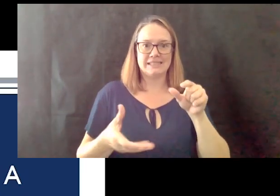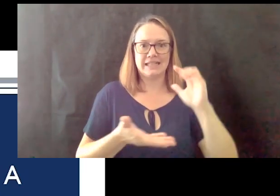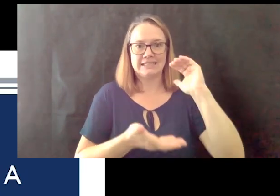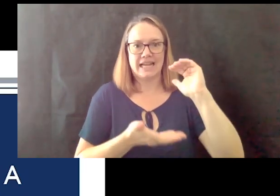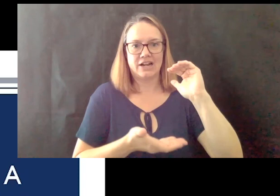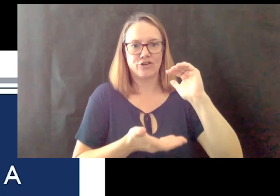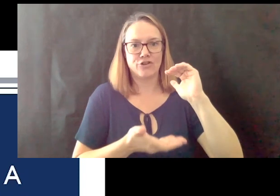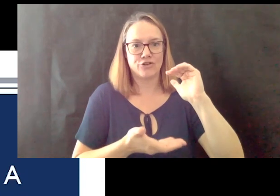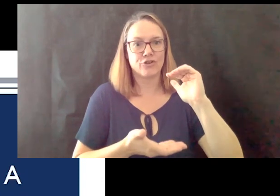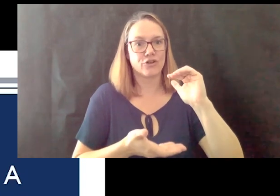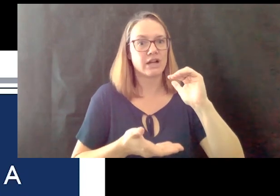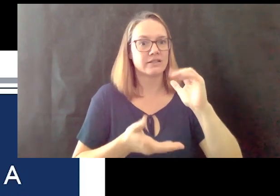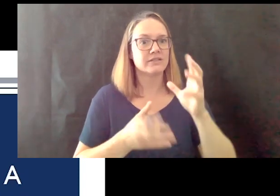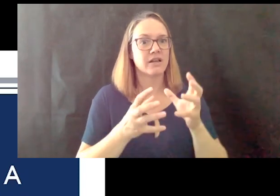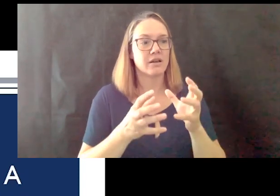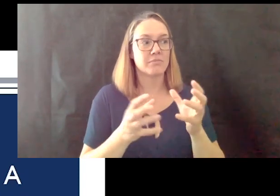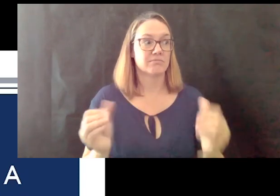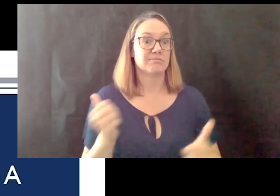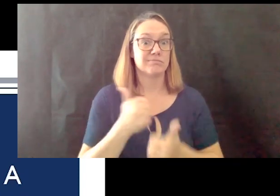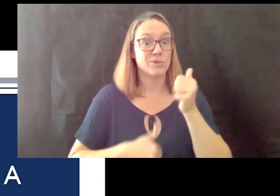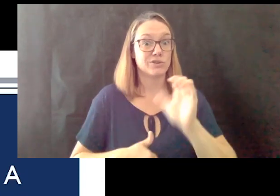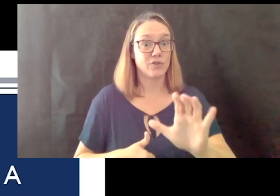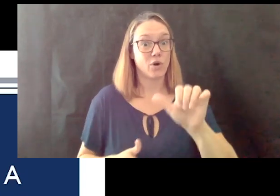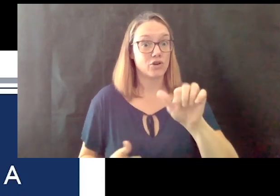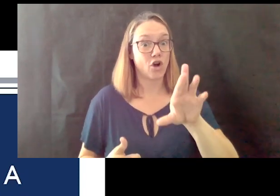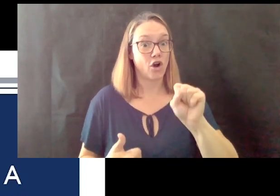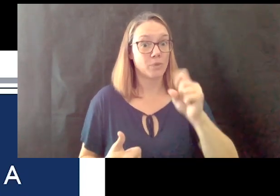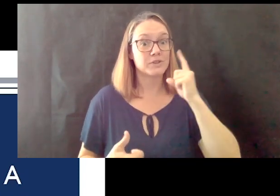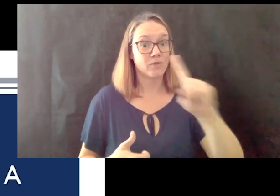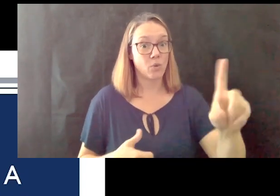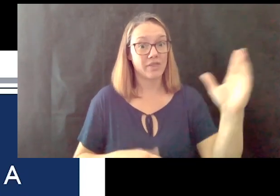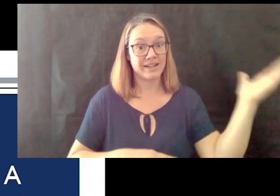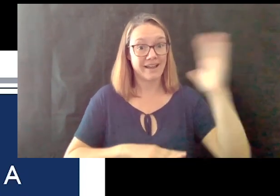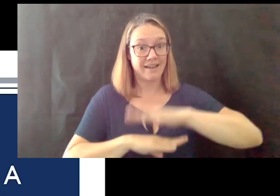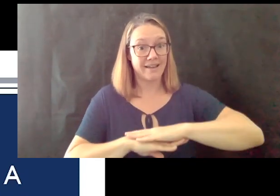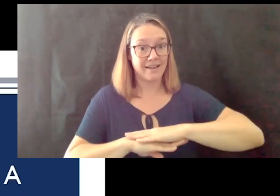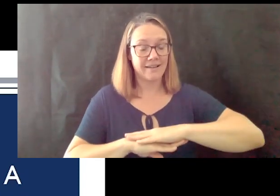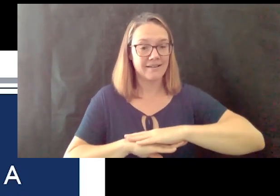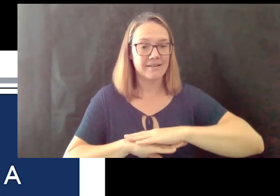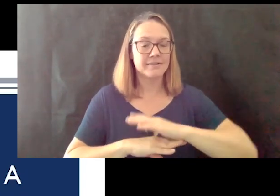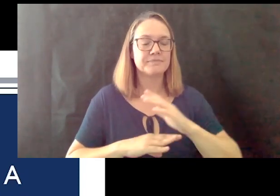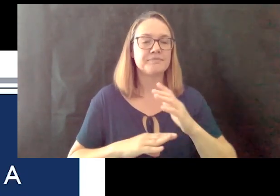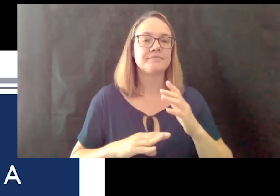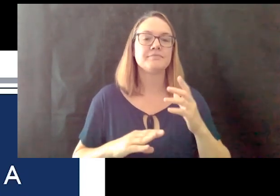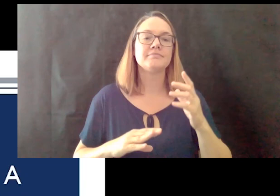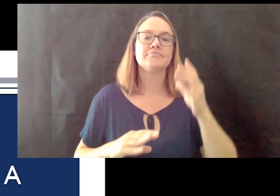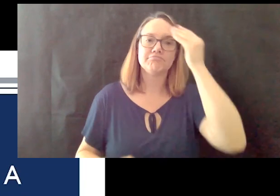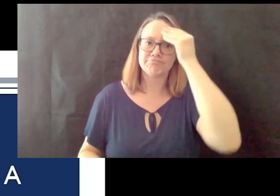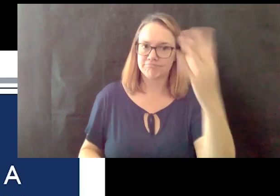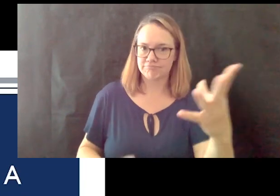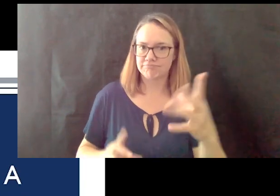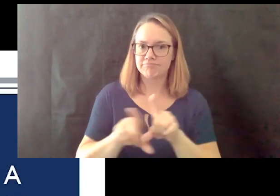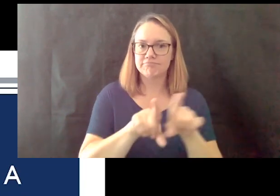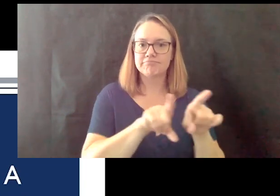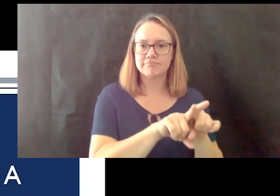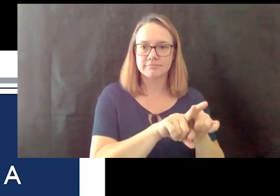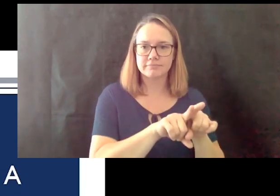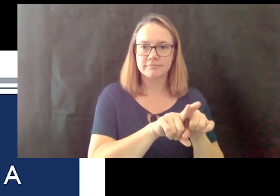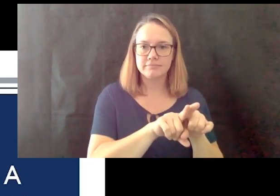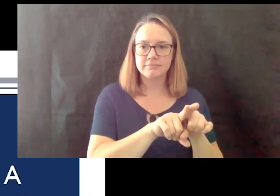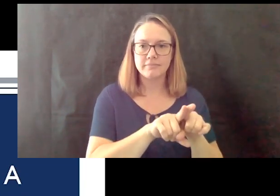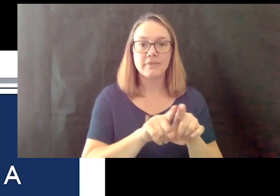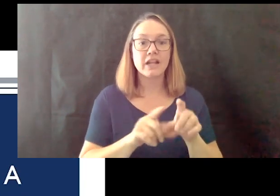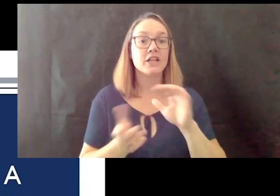food is quite a large sum of your daily carbohydrate intake. So what we do want to also note